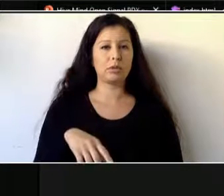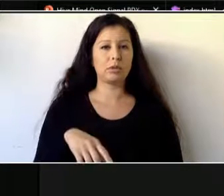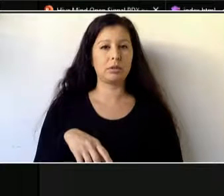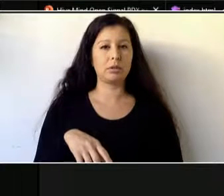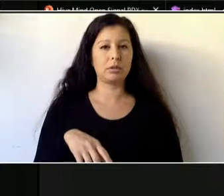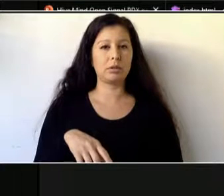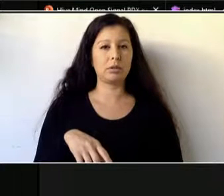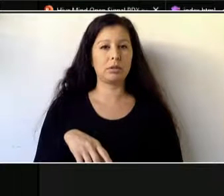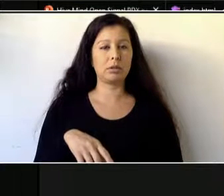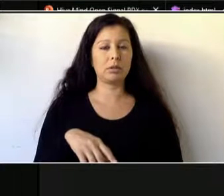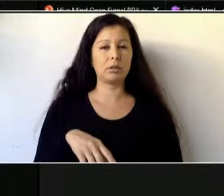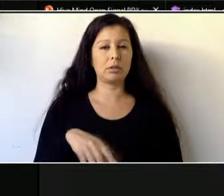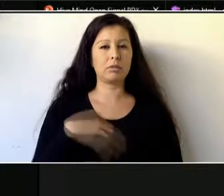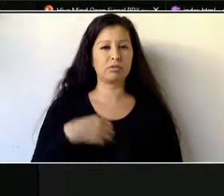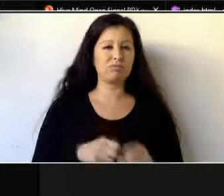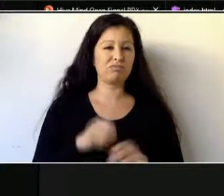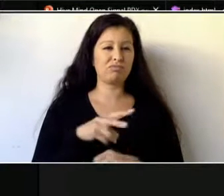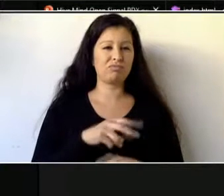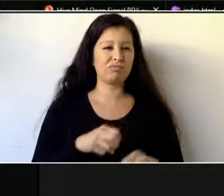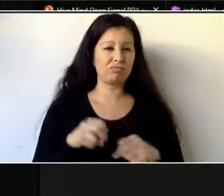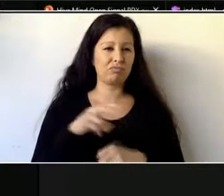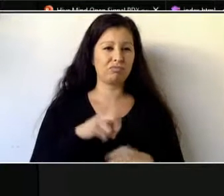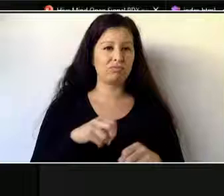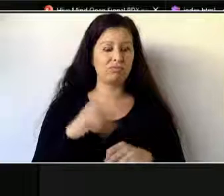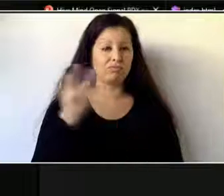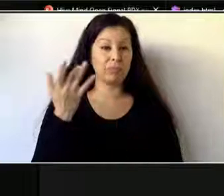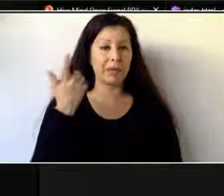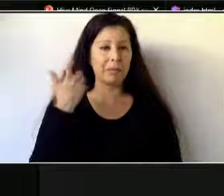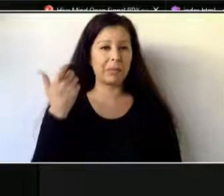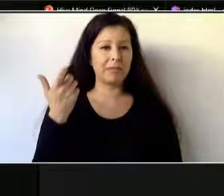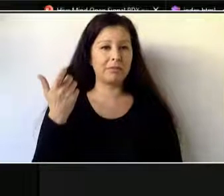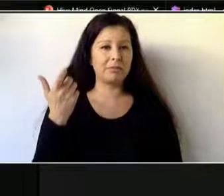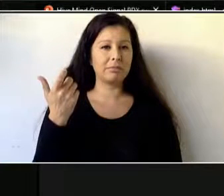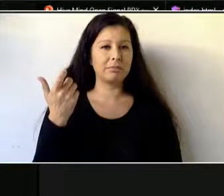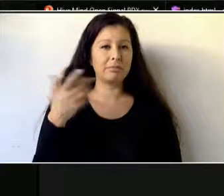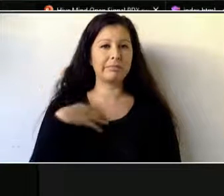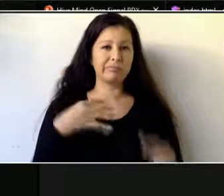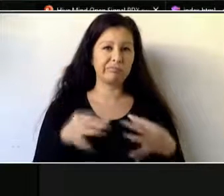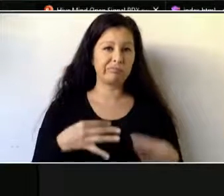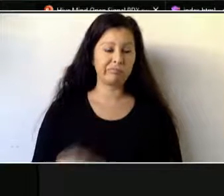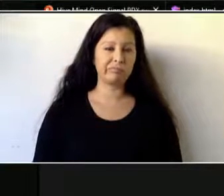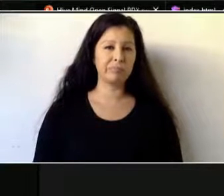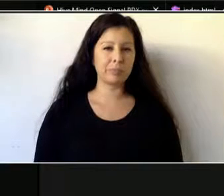Just gonna skip through some of this stuff because I'm explaining here.